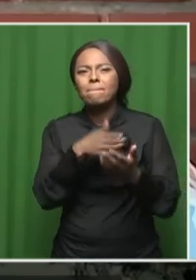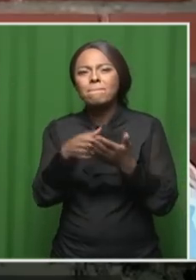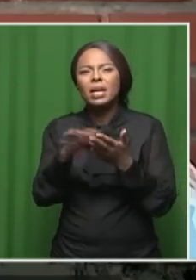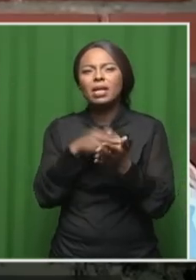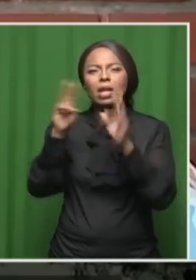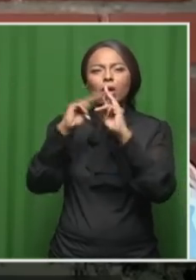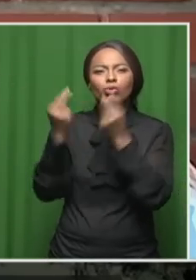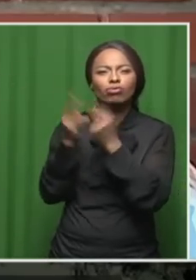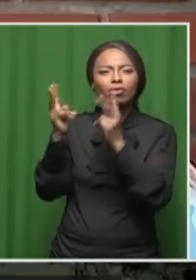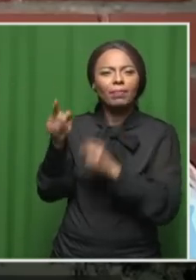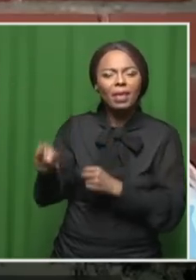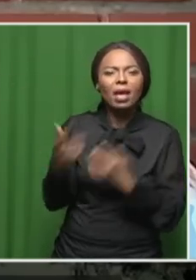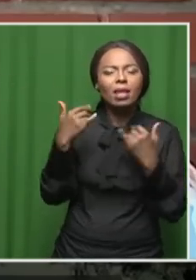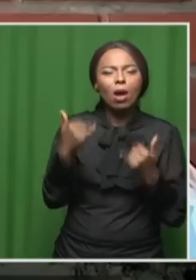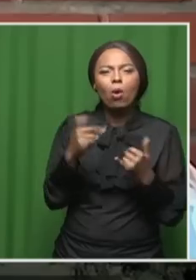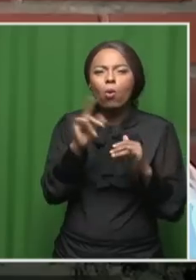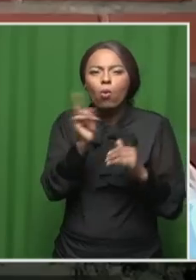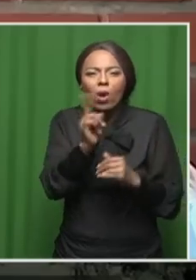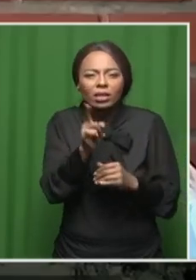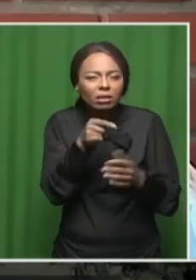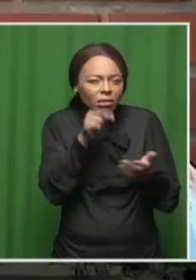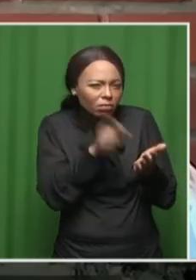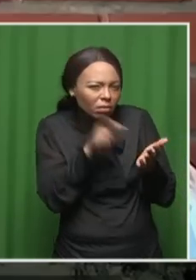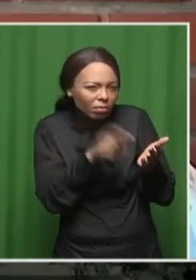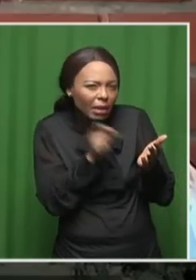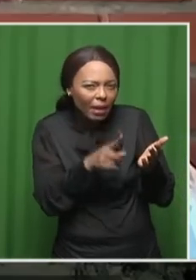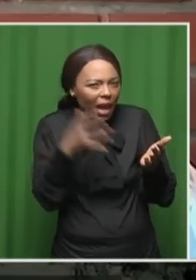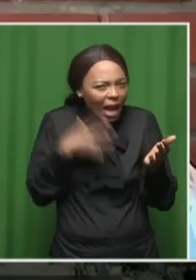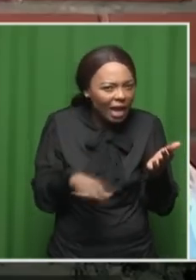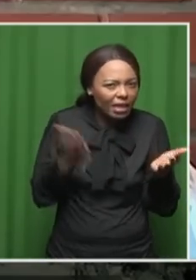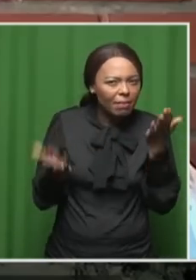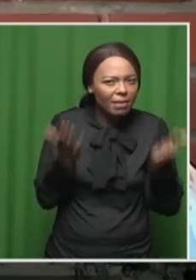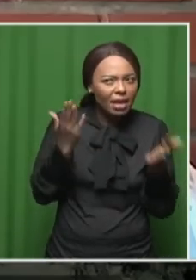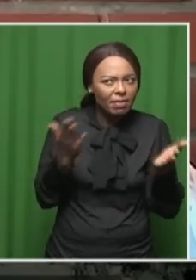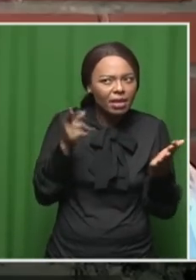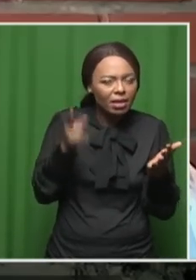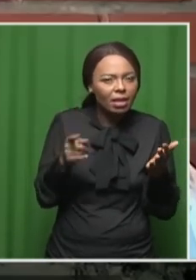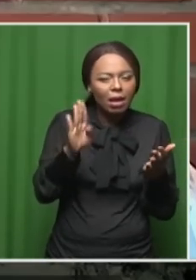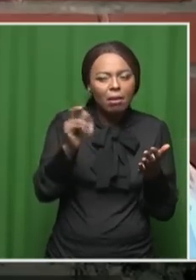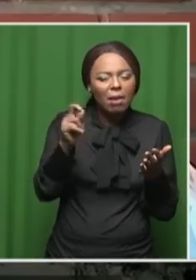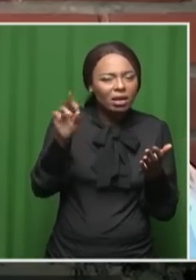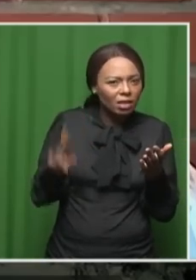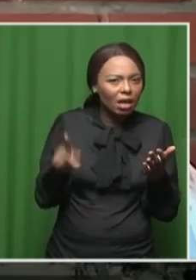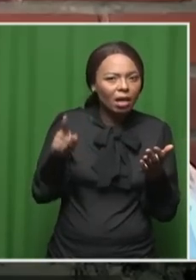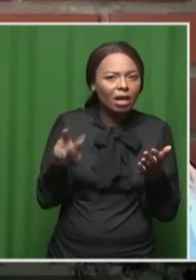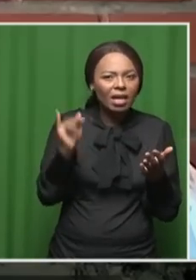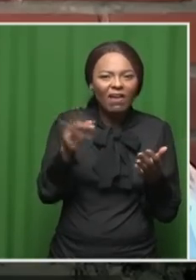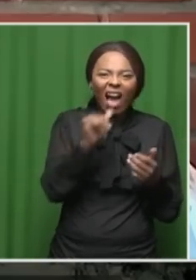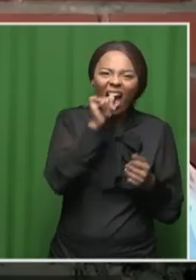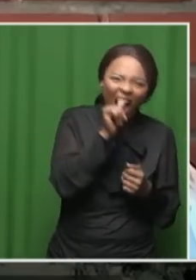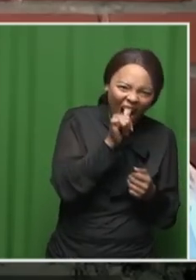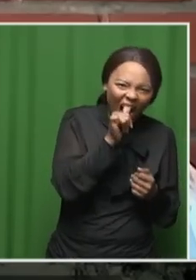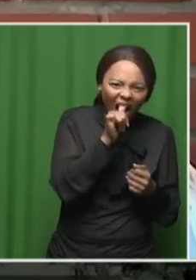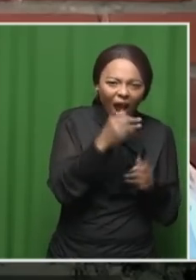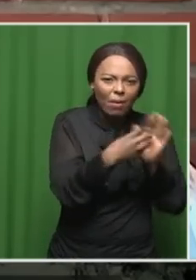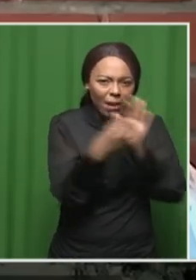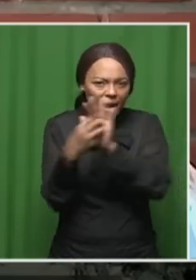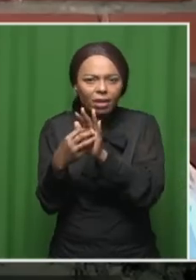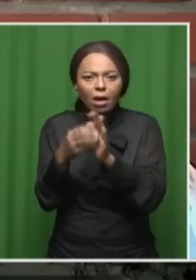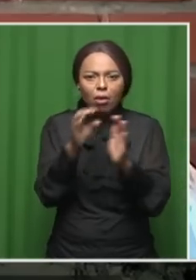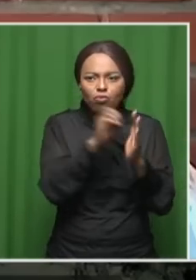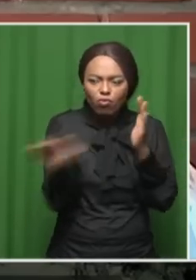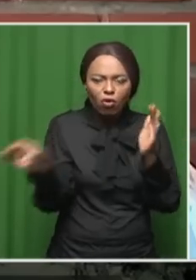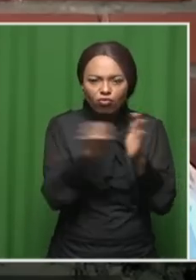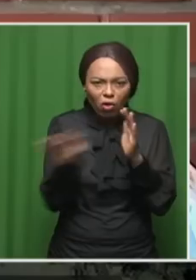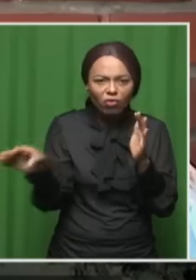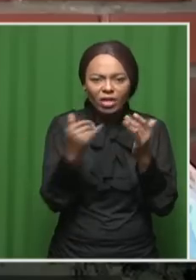And should we be worrying and looking into the other products that they are actually manufacturing? If all of their peanut butter brands have been removed,